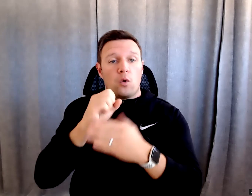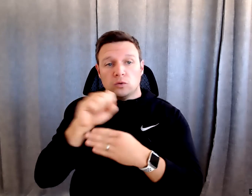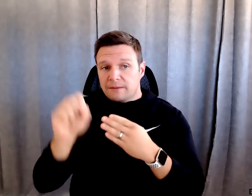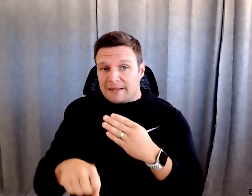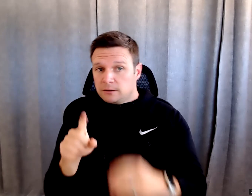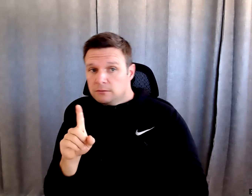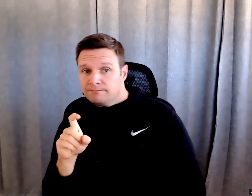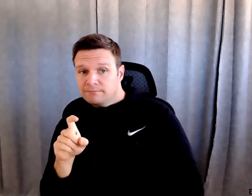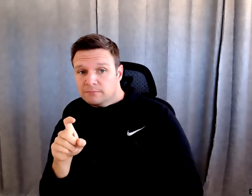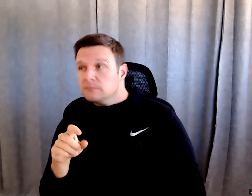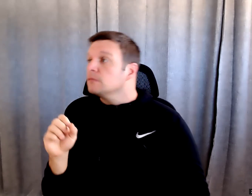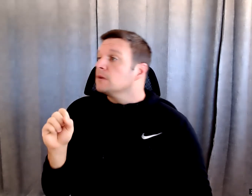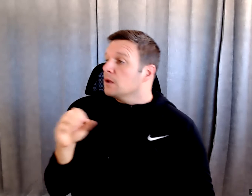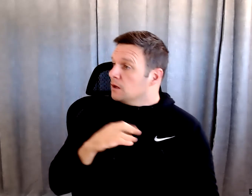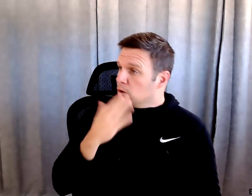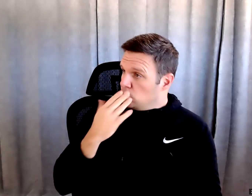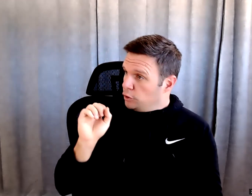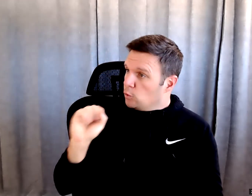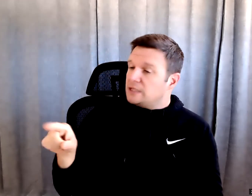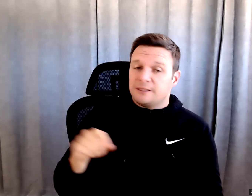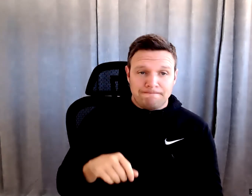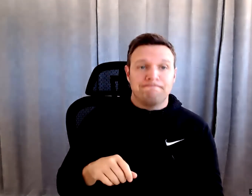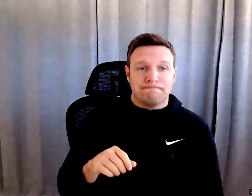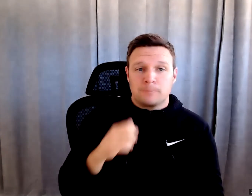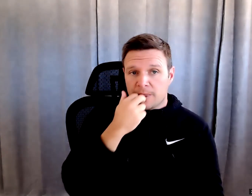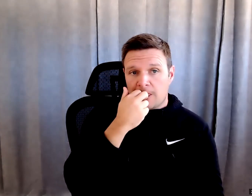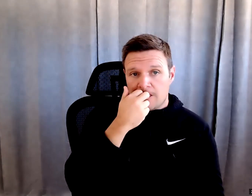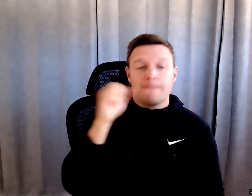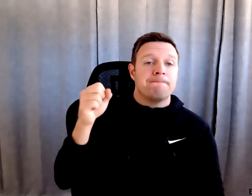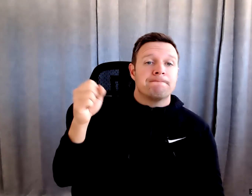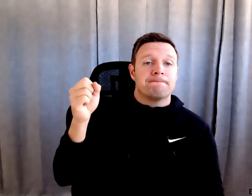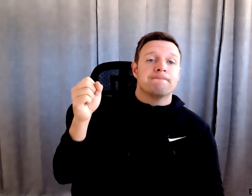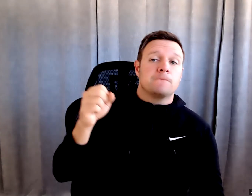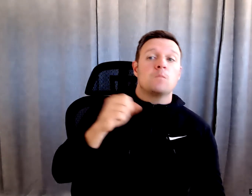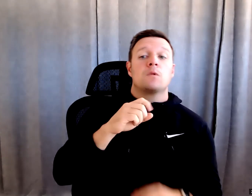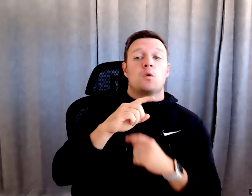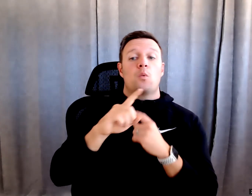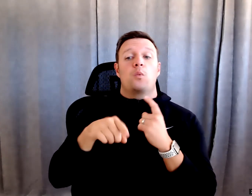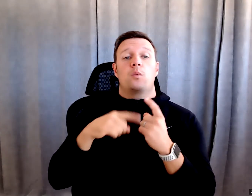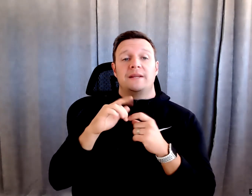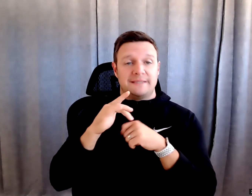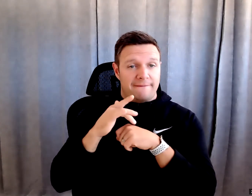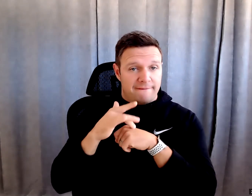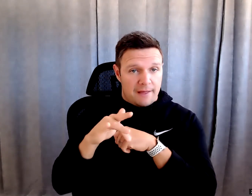Oh, yeah, that's a great question. So once that's available, actually,